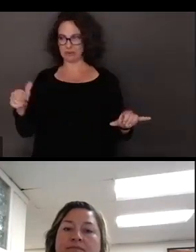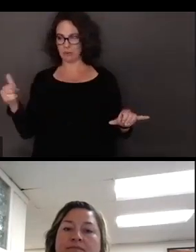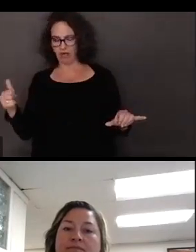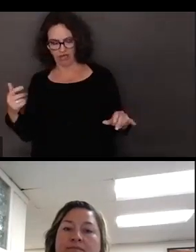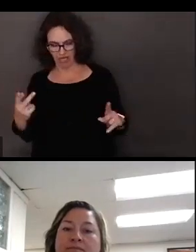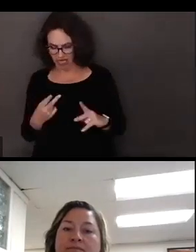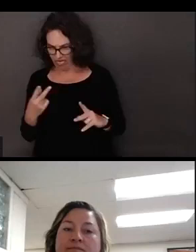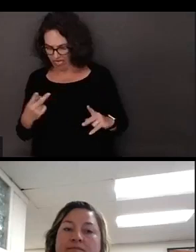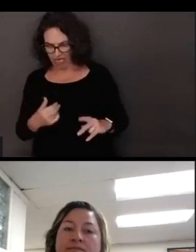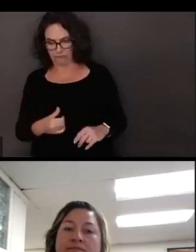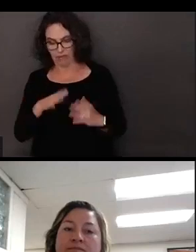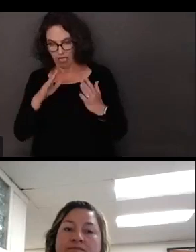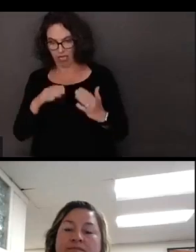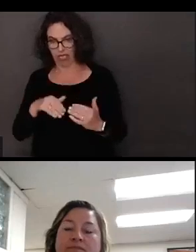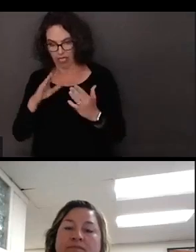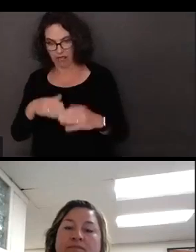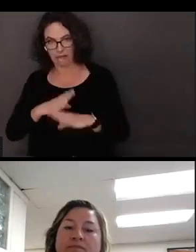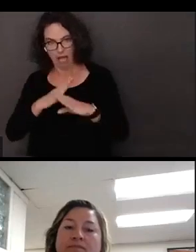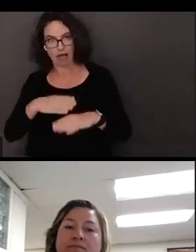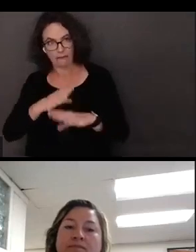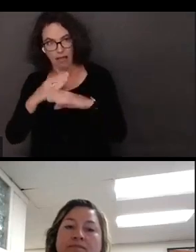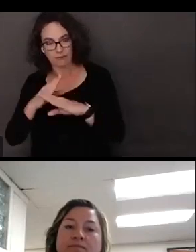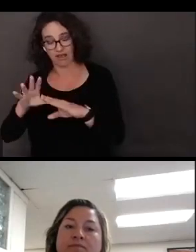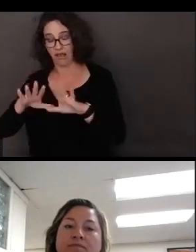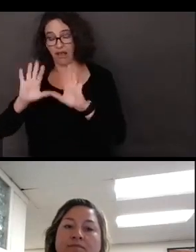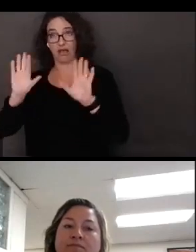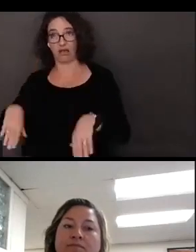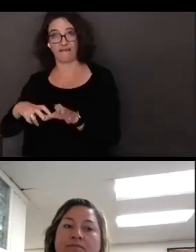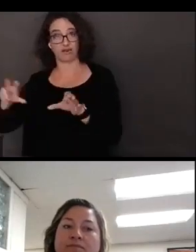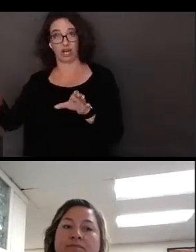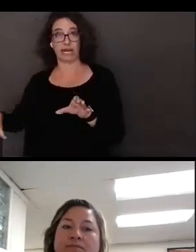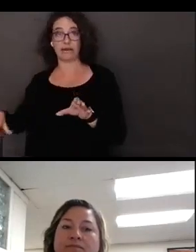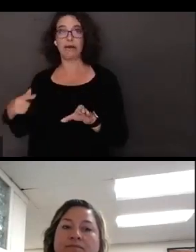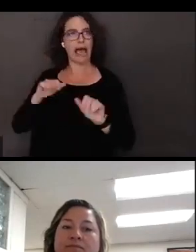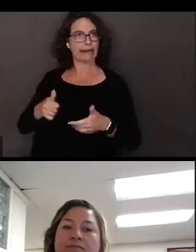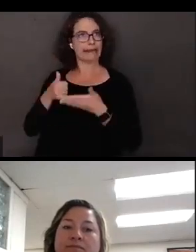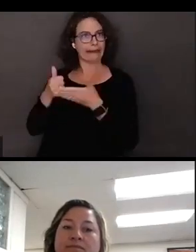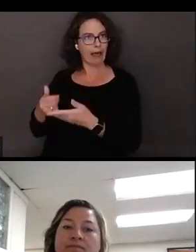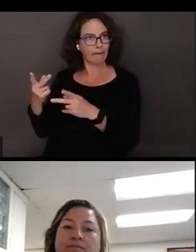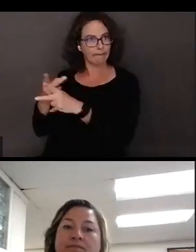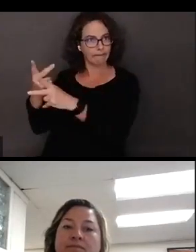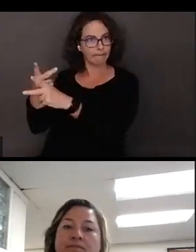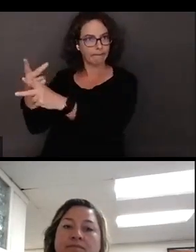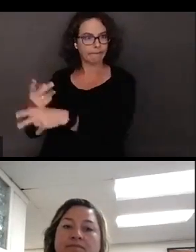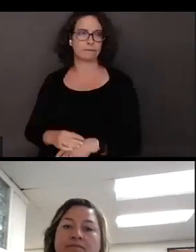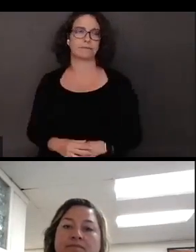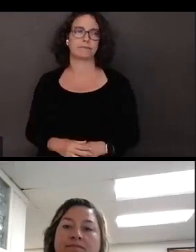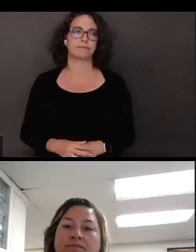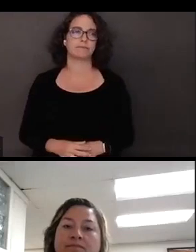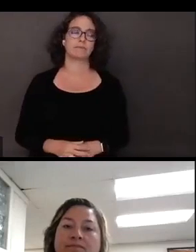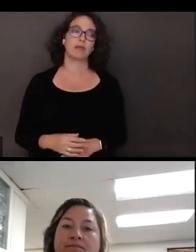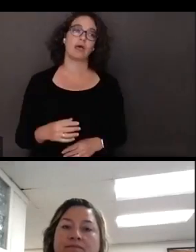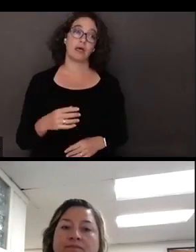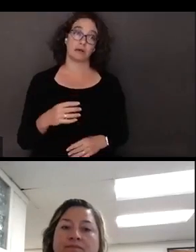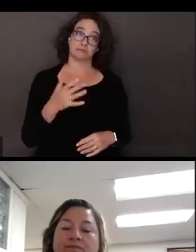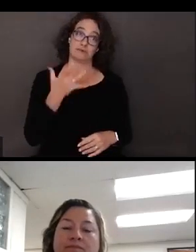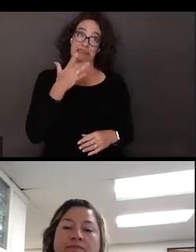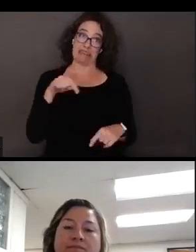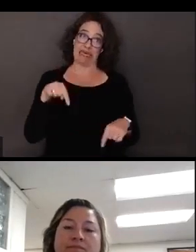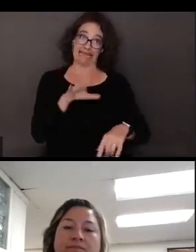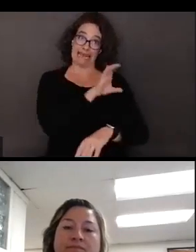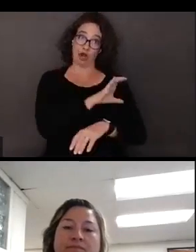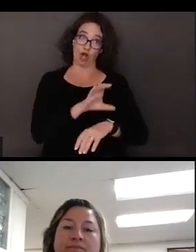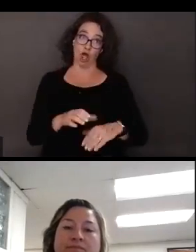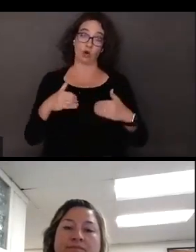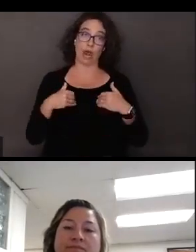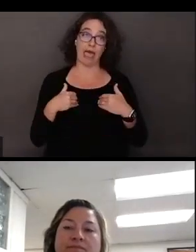run into roadblock after roadblock. And I can tell you from doing this with a number of states, in a lot of ways, we're very fortunate in Colorado to have the